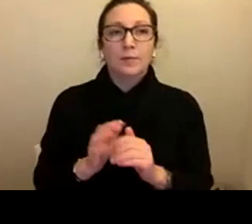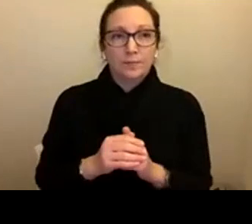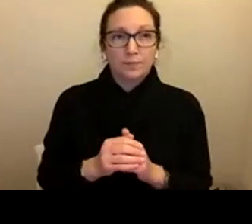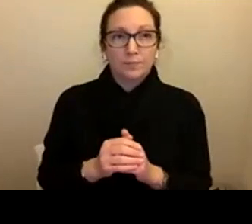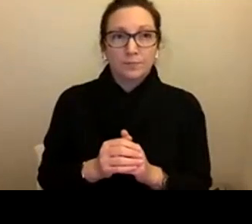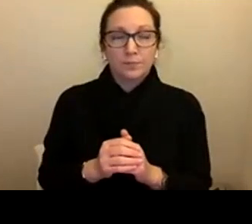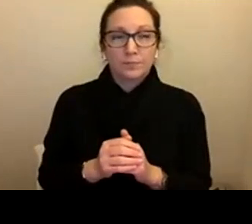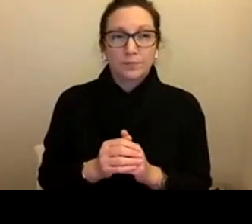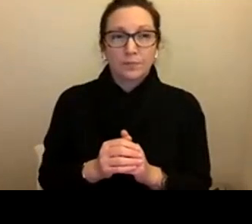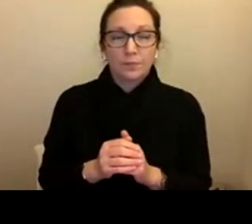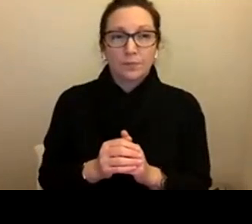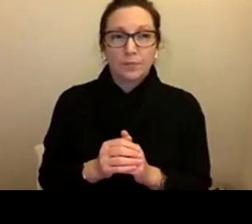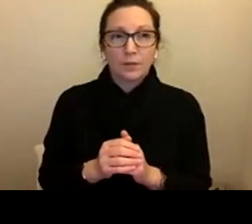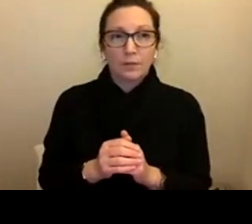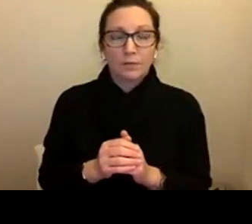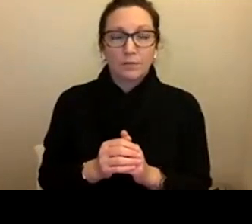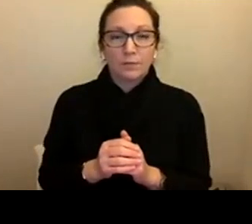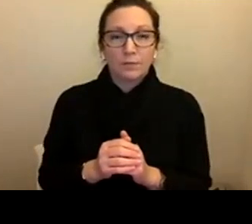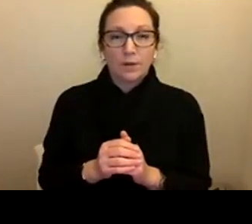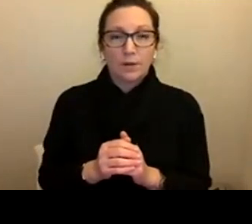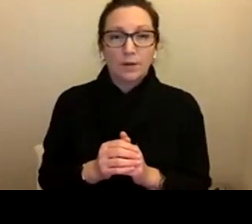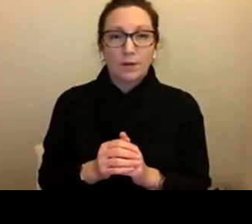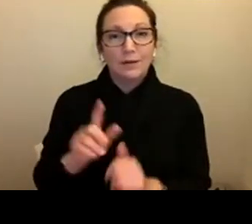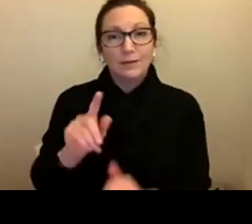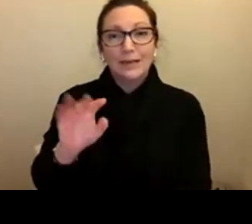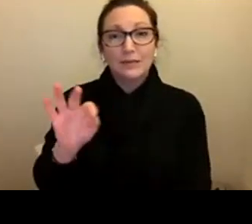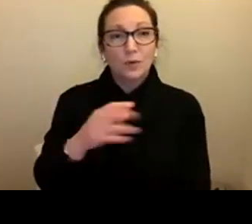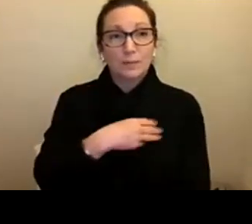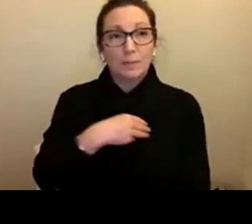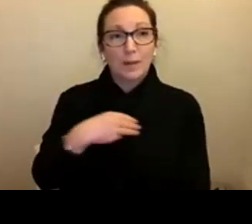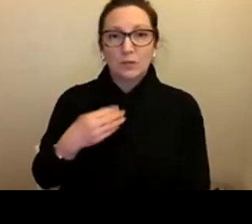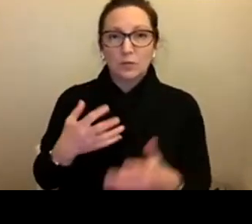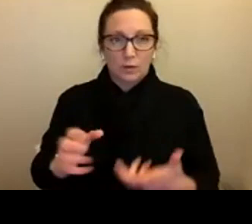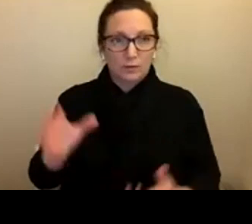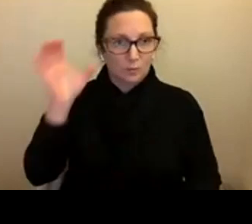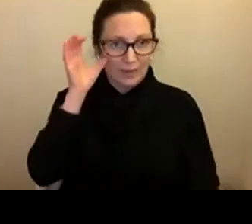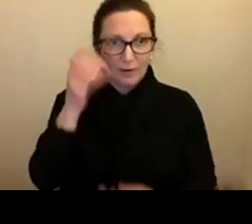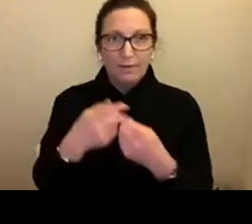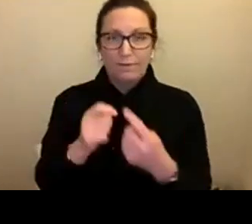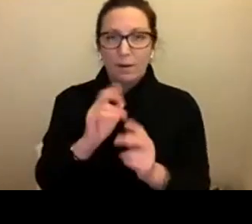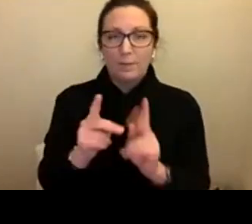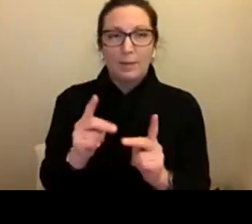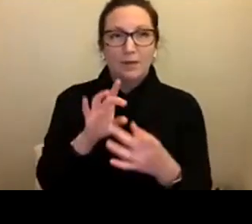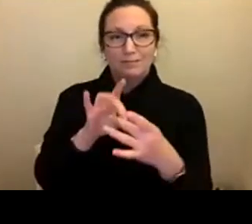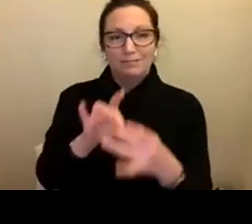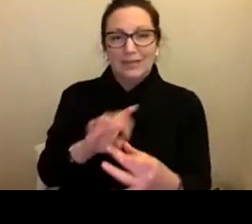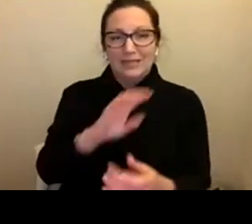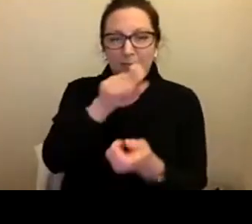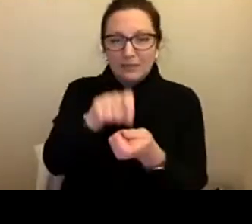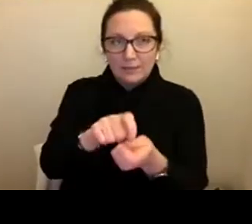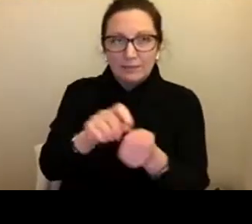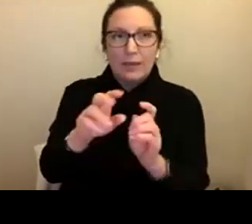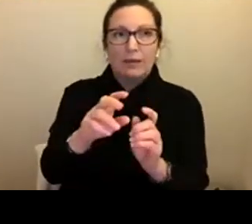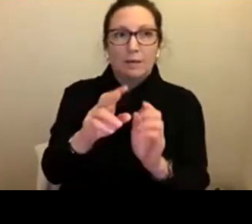task force members to hear from the public about specific policy recommendations or